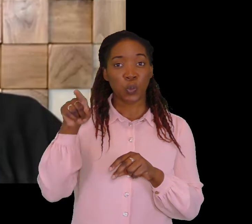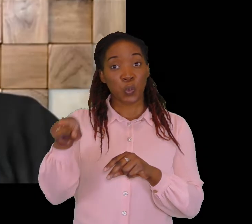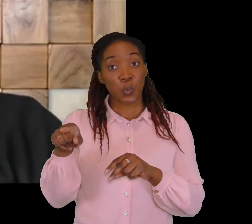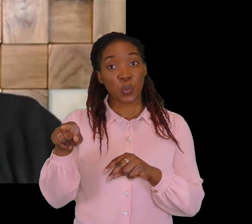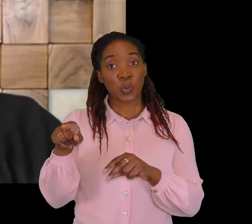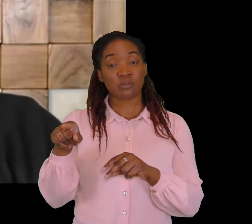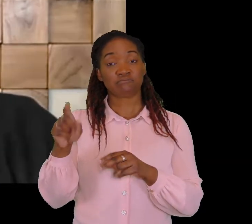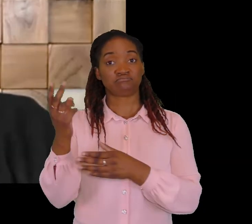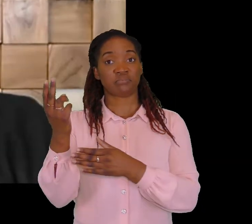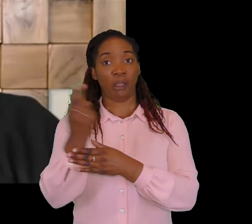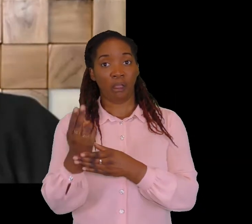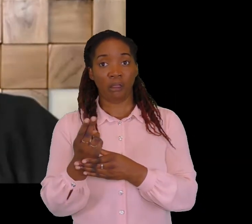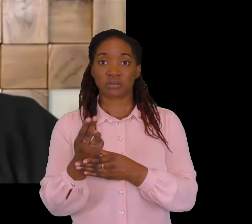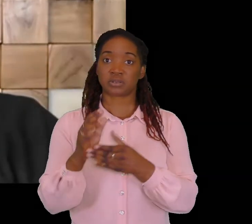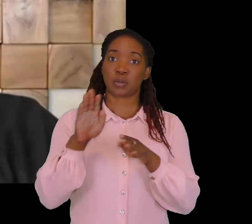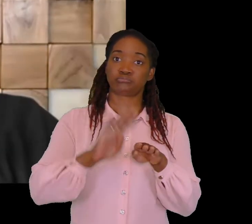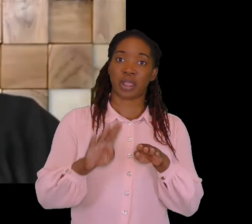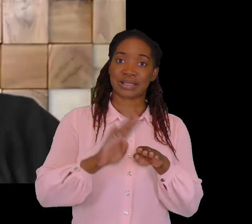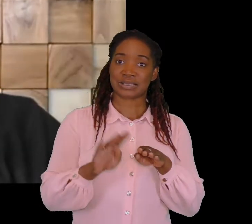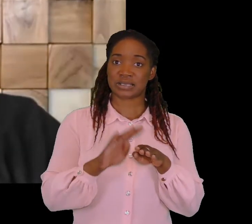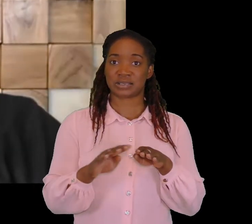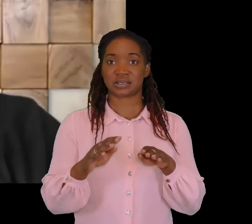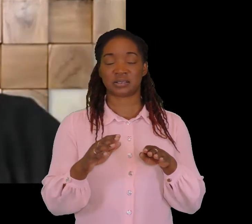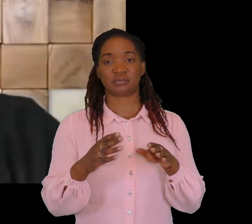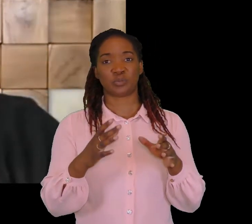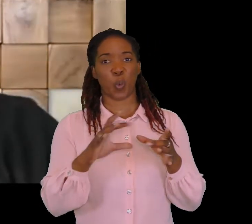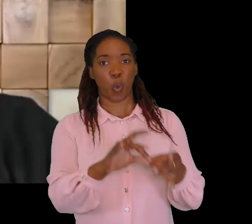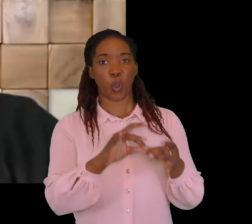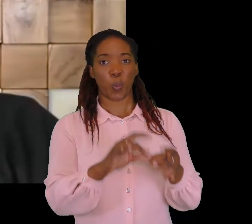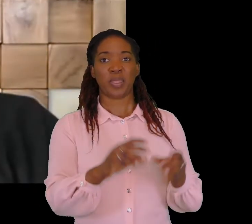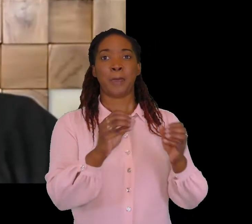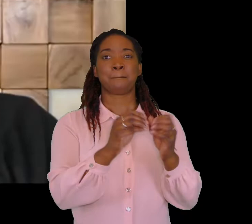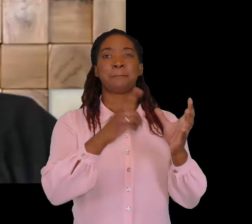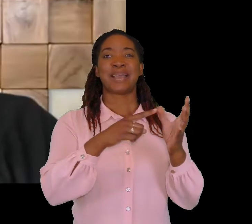art practice, particularly around working with batik and other radical